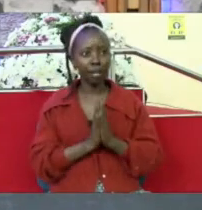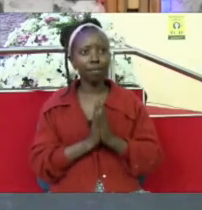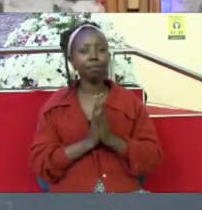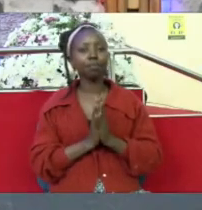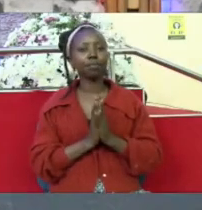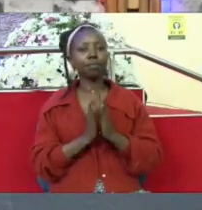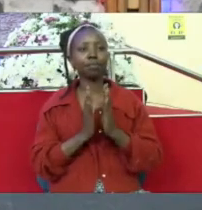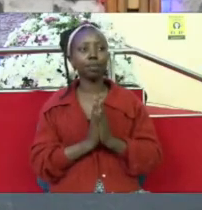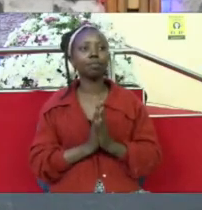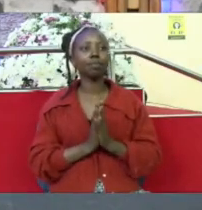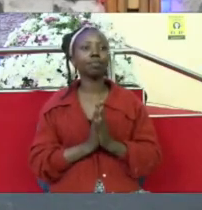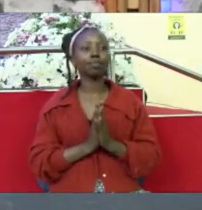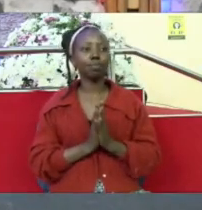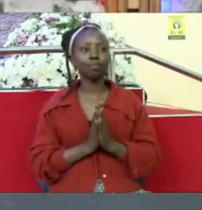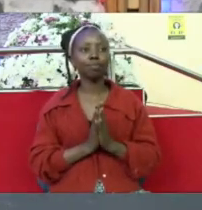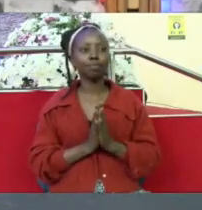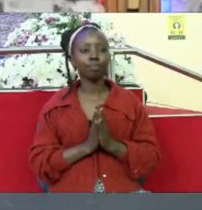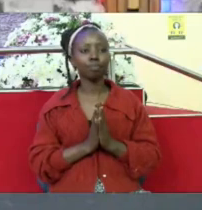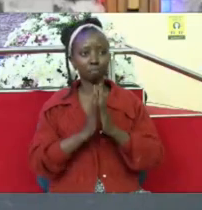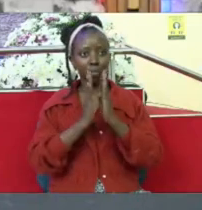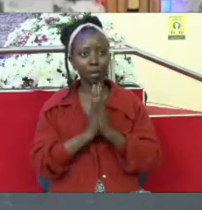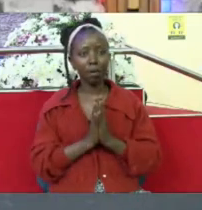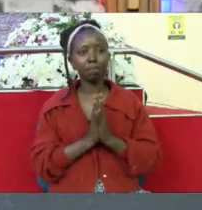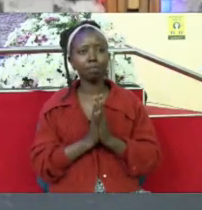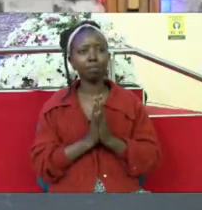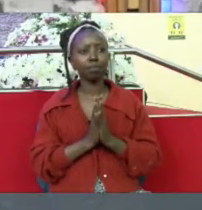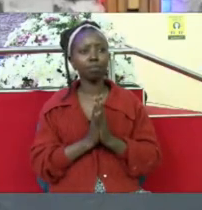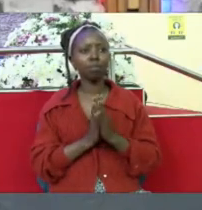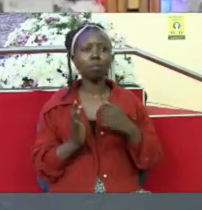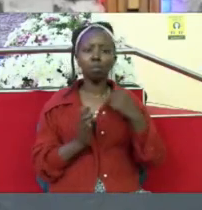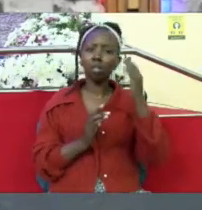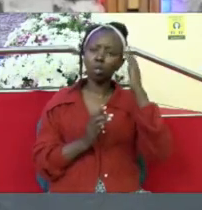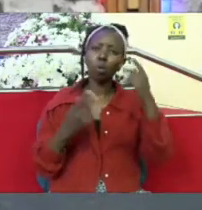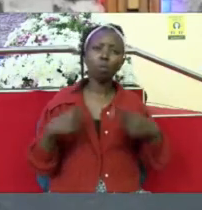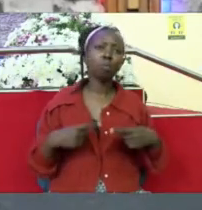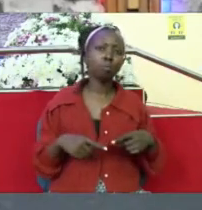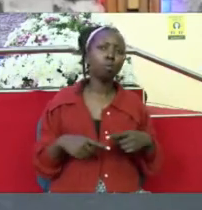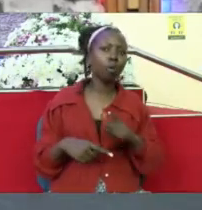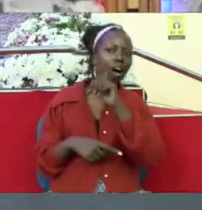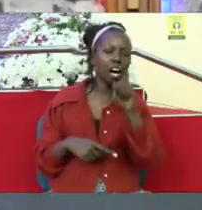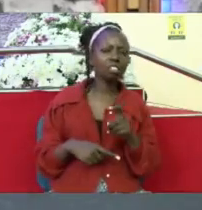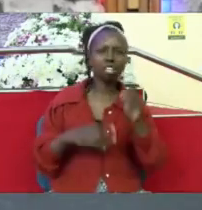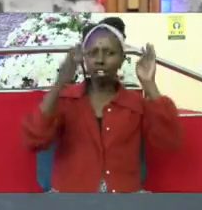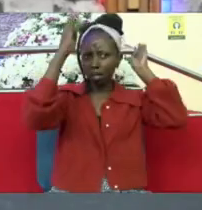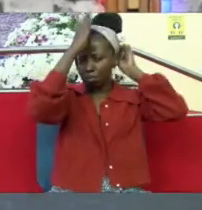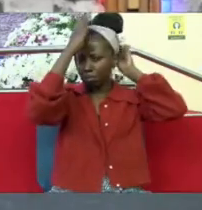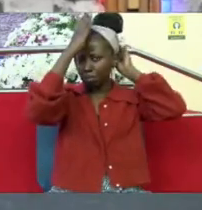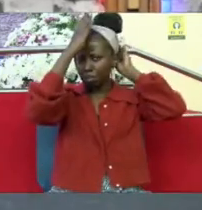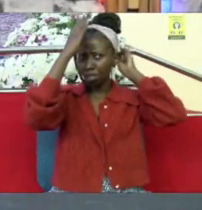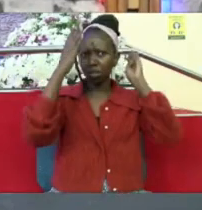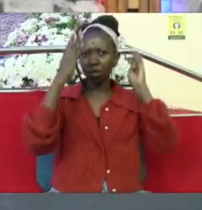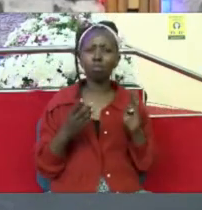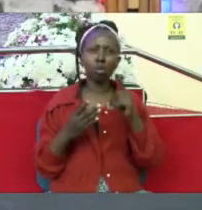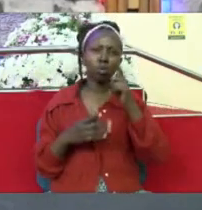Prayer. Maombi. Prayer. Maombi. Prayer. Maombi. You know, I know there are people who come and ask, Bishop, how have you